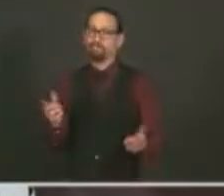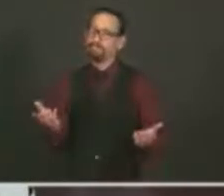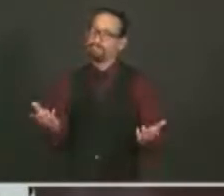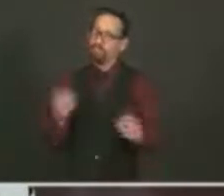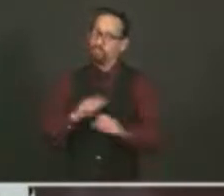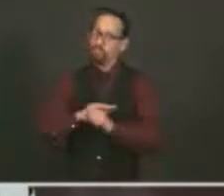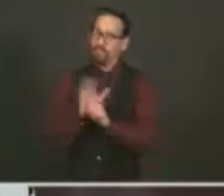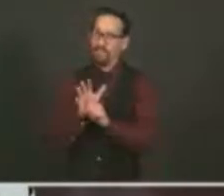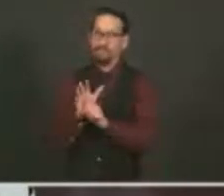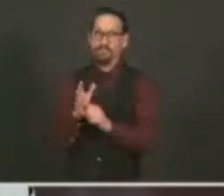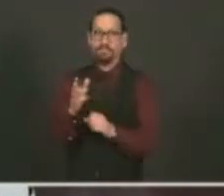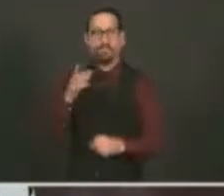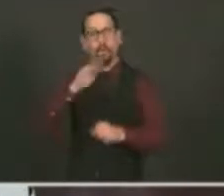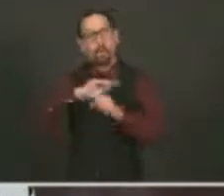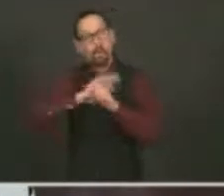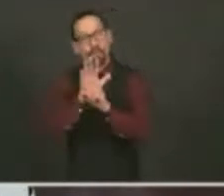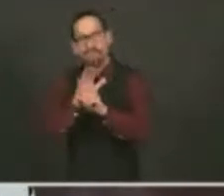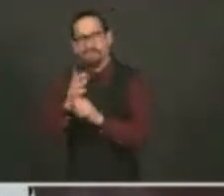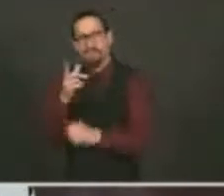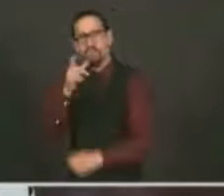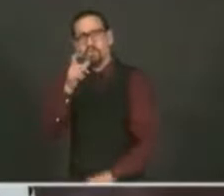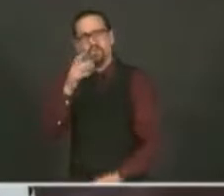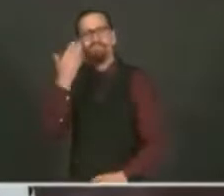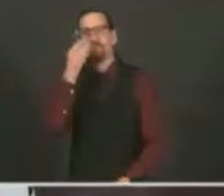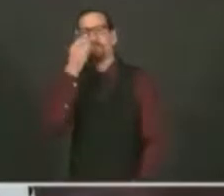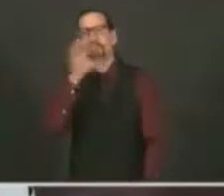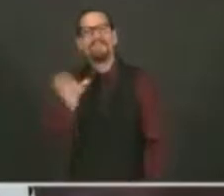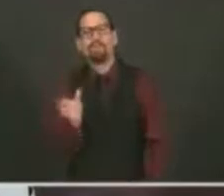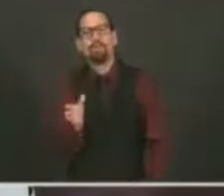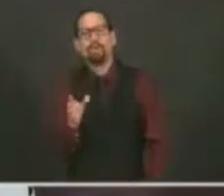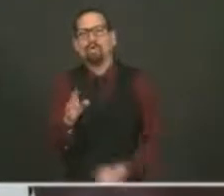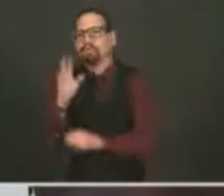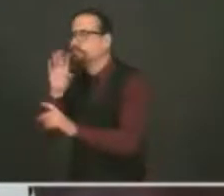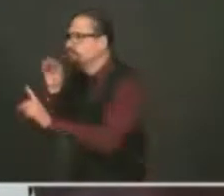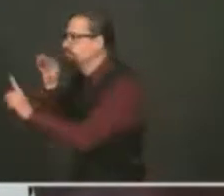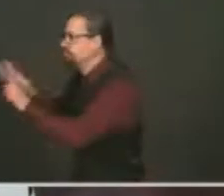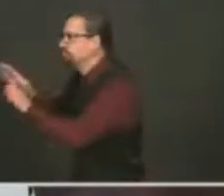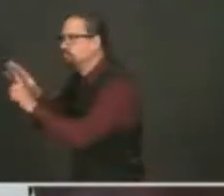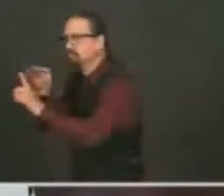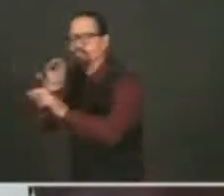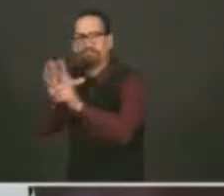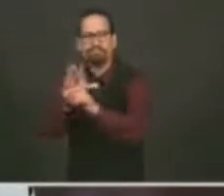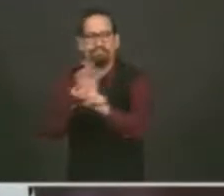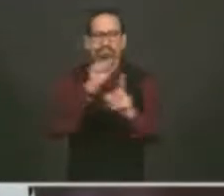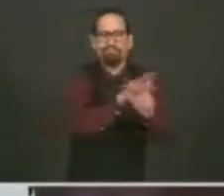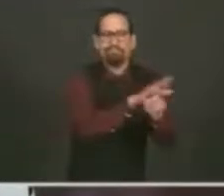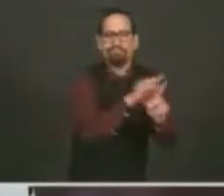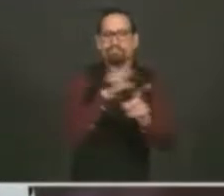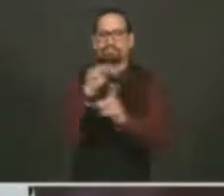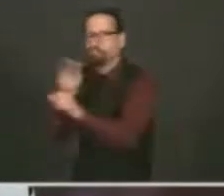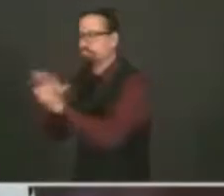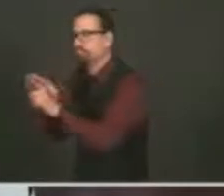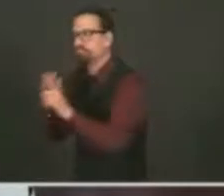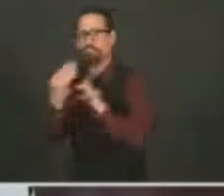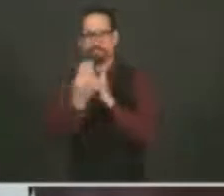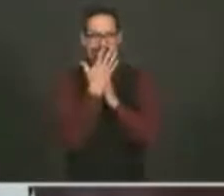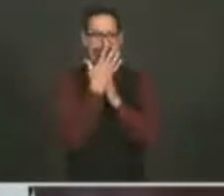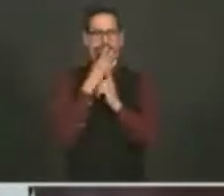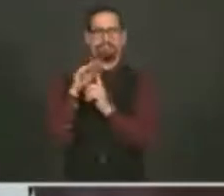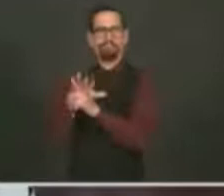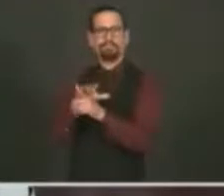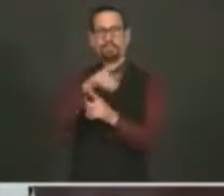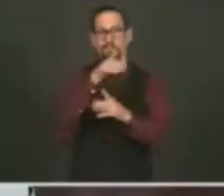not care about that false sense of security. While people's guards are down,